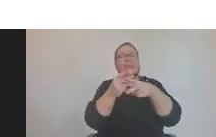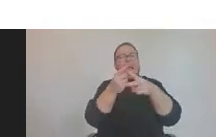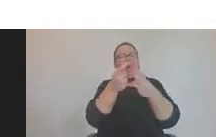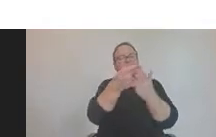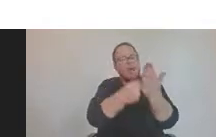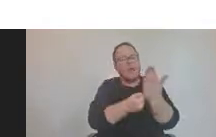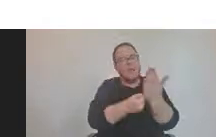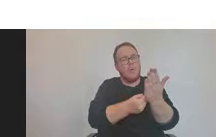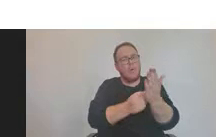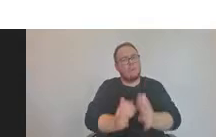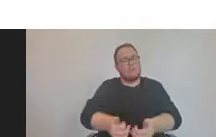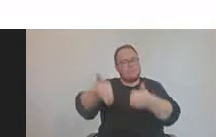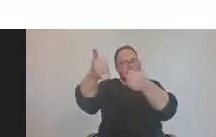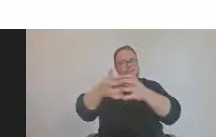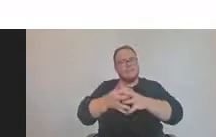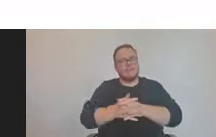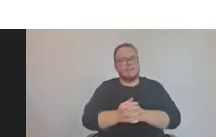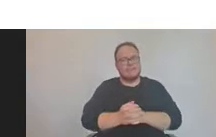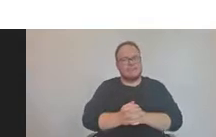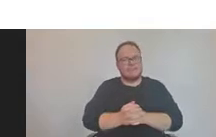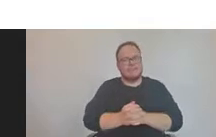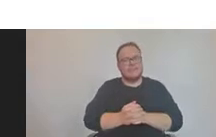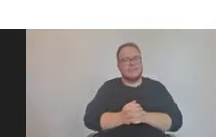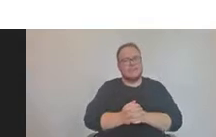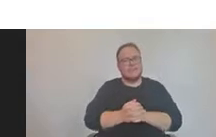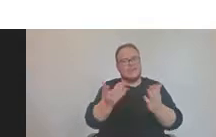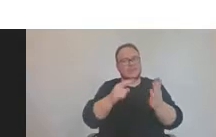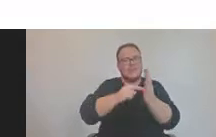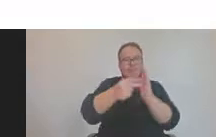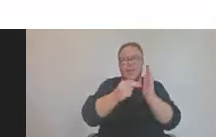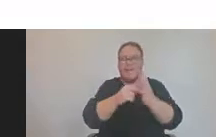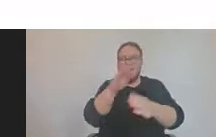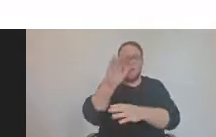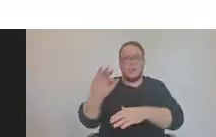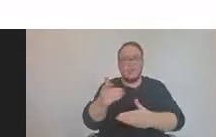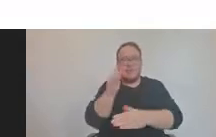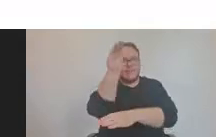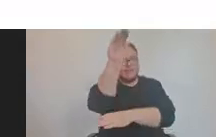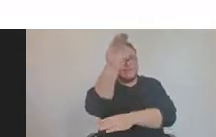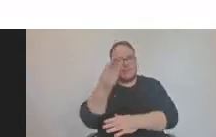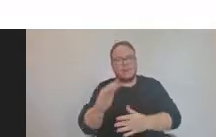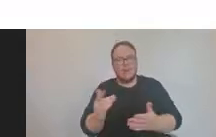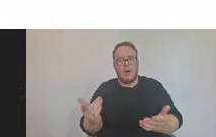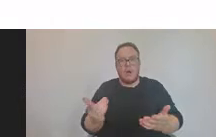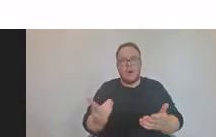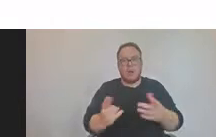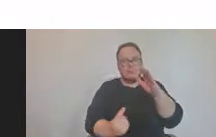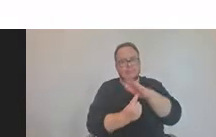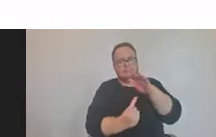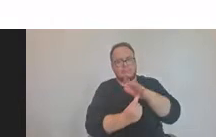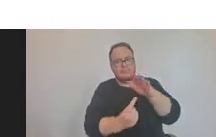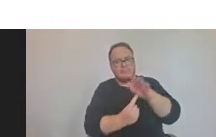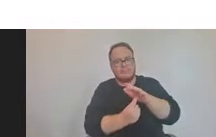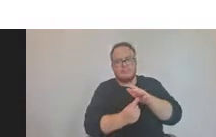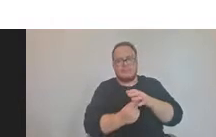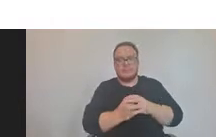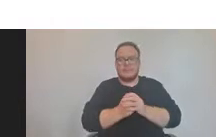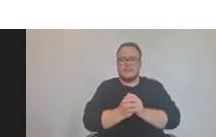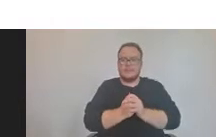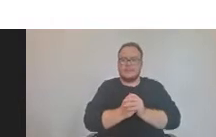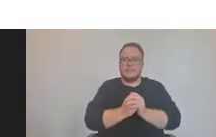anonymised data can be used to plan services for the future to meet the needs of our population in the future. And again, Dr. Paddy Hannigan will be talking about that